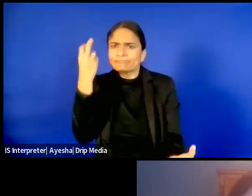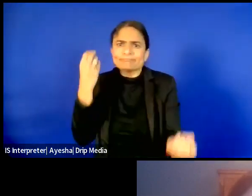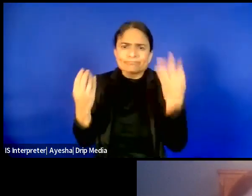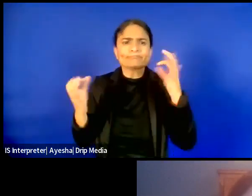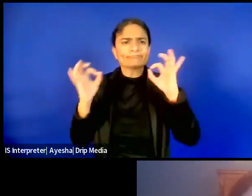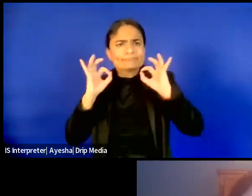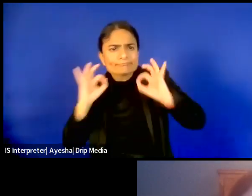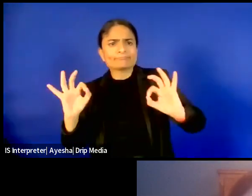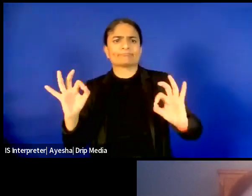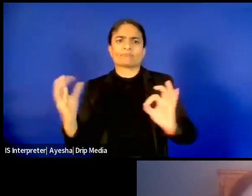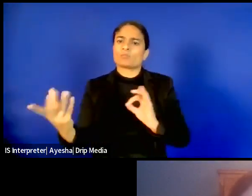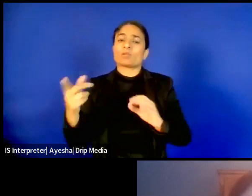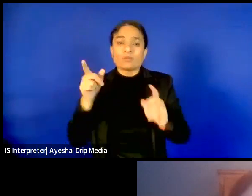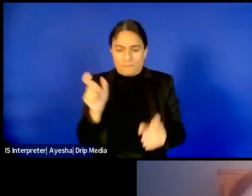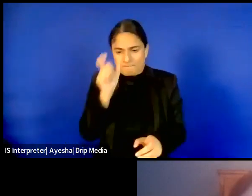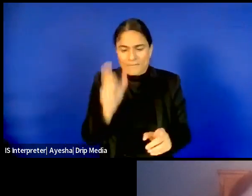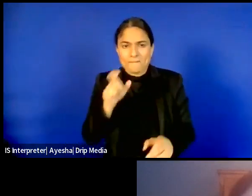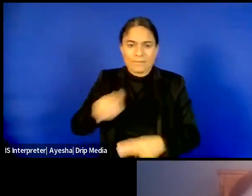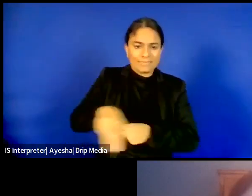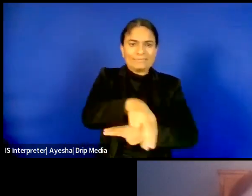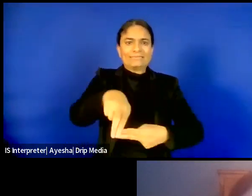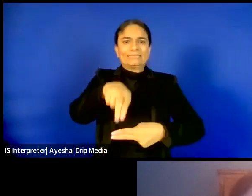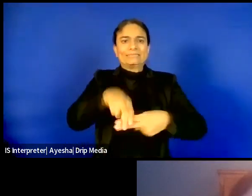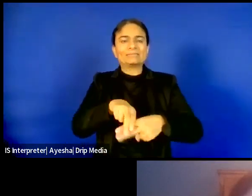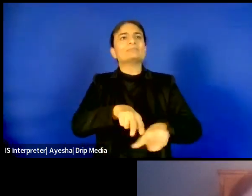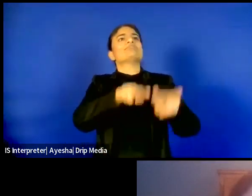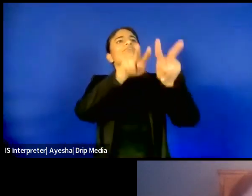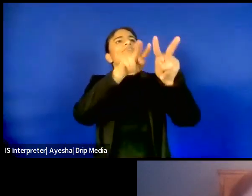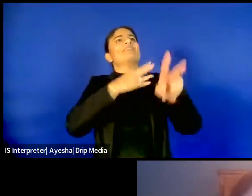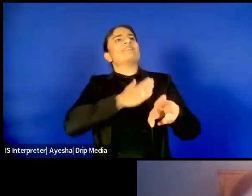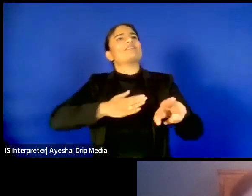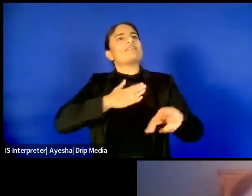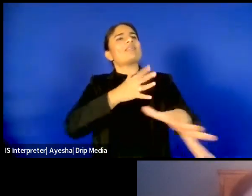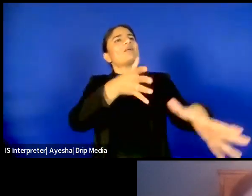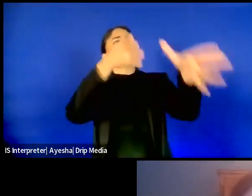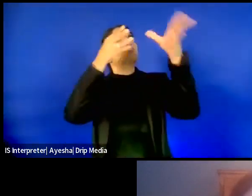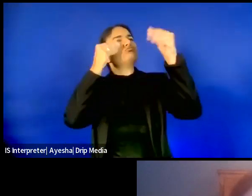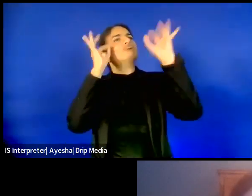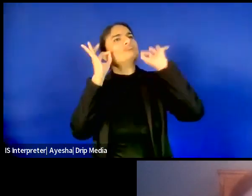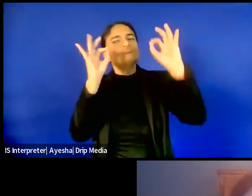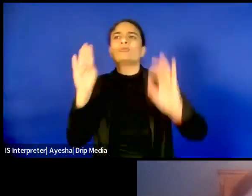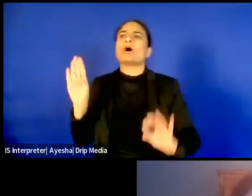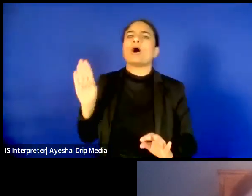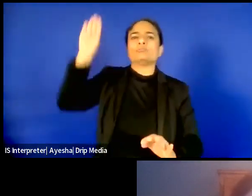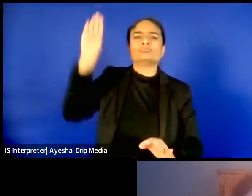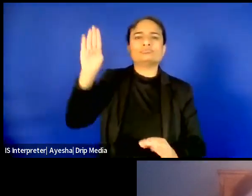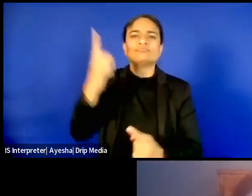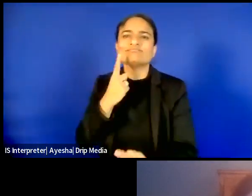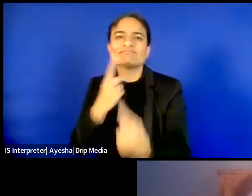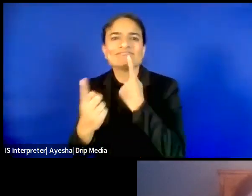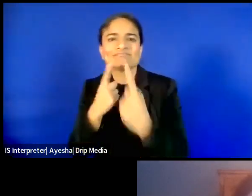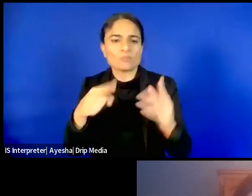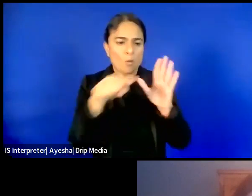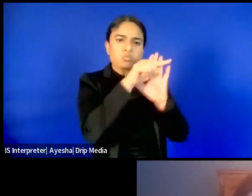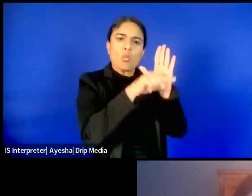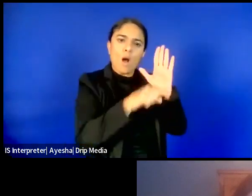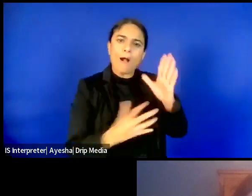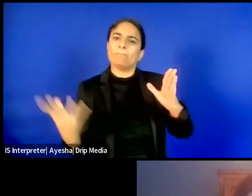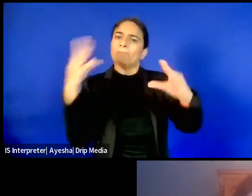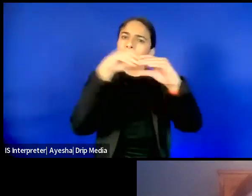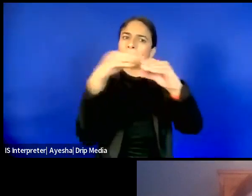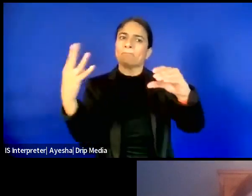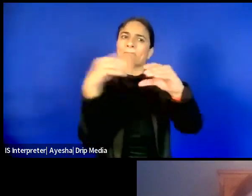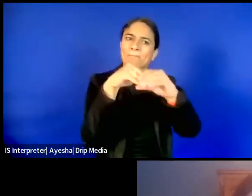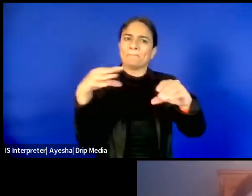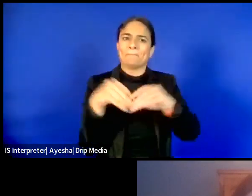engaging them in the programming and leading in determining what is it that the conversation should be, speaking on stage. So